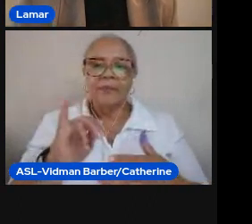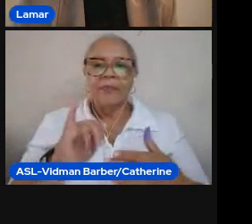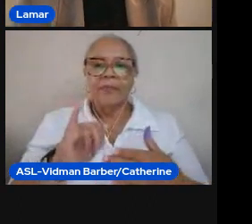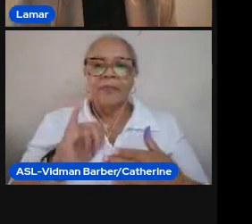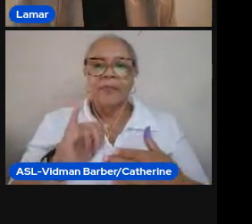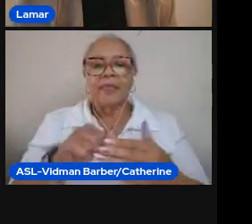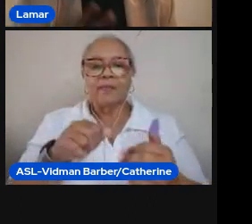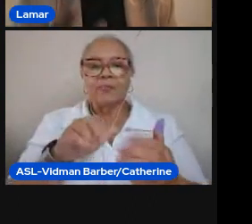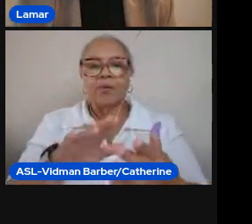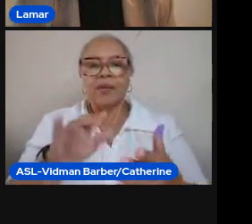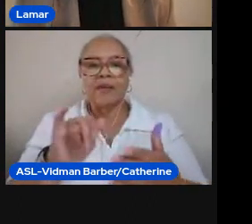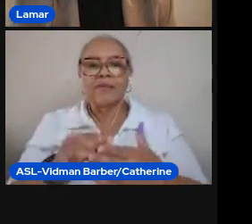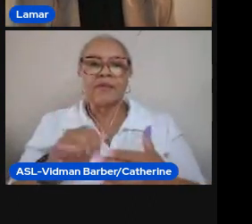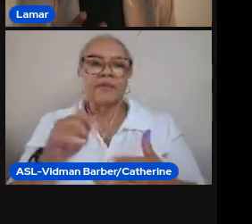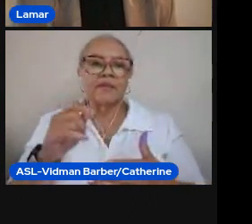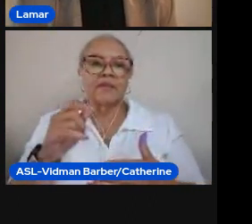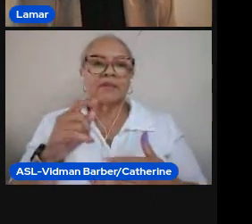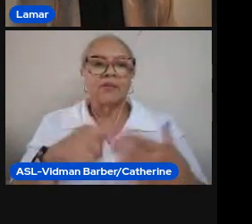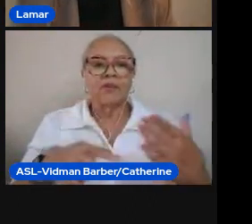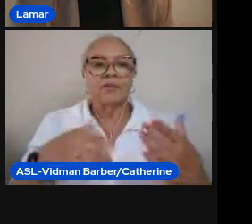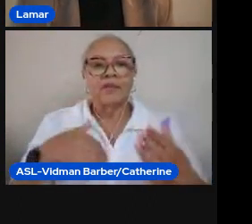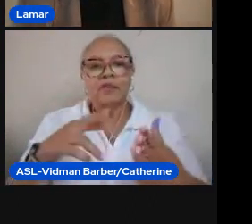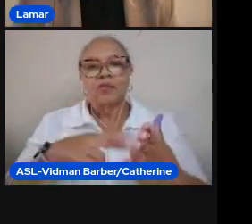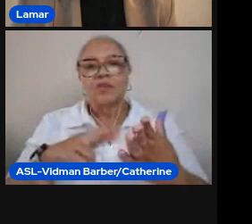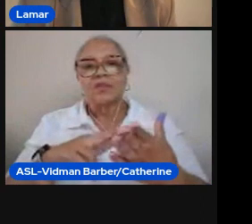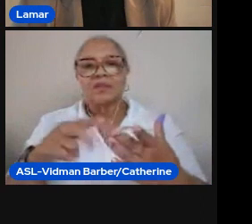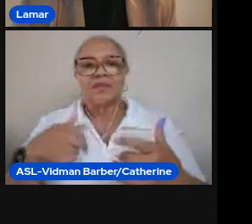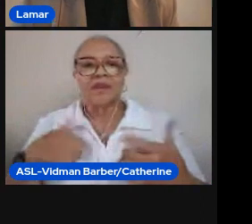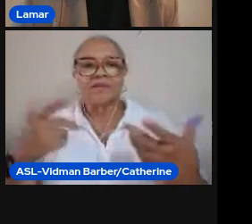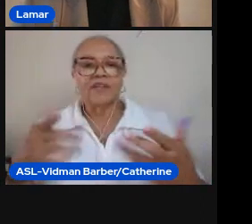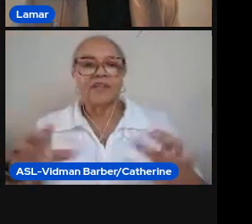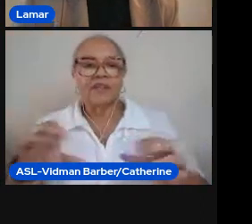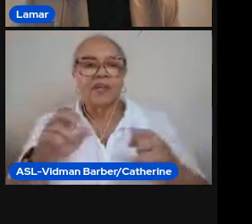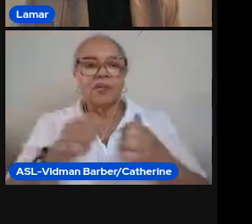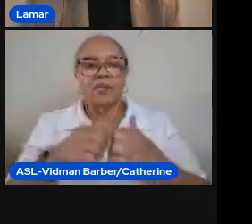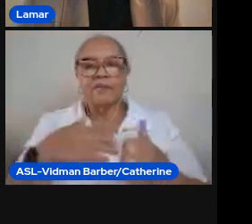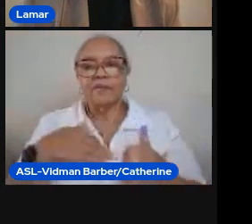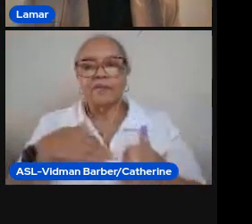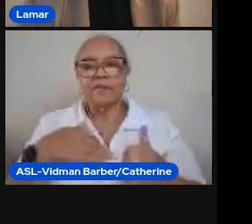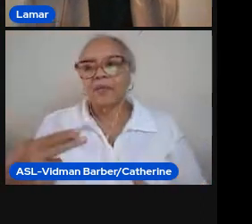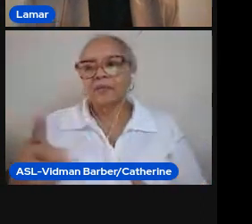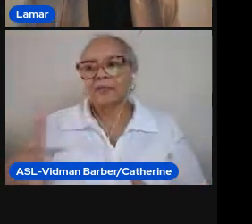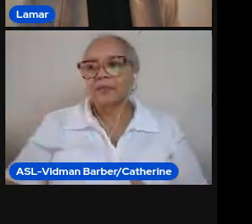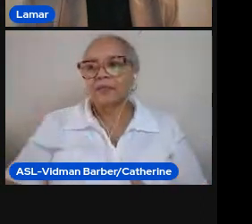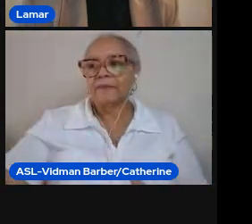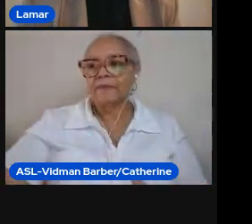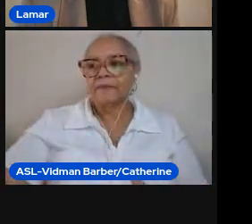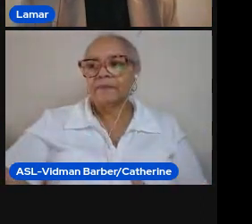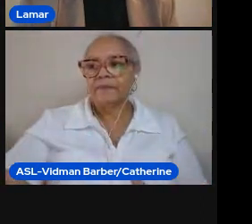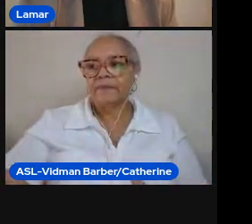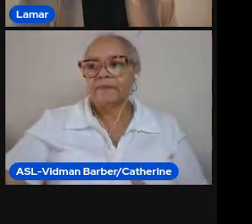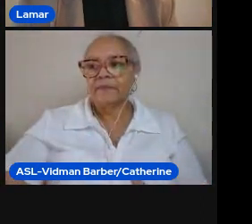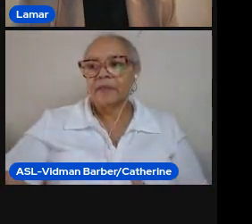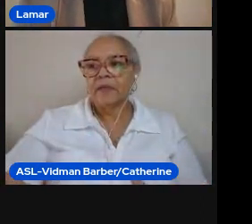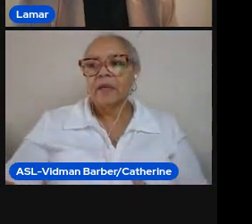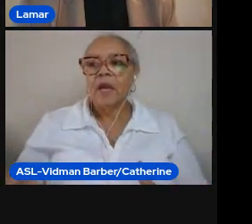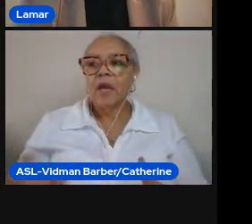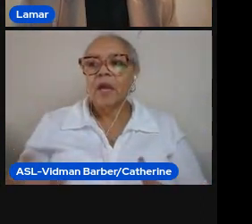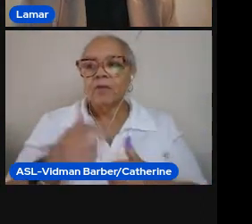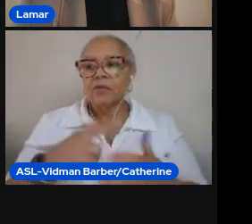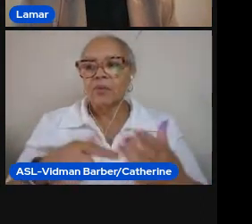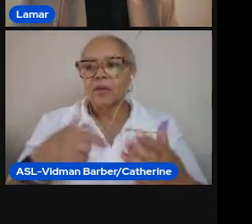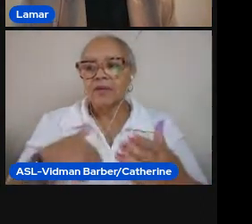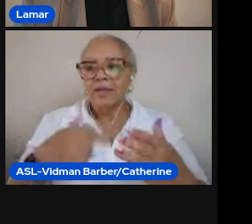is pretty much some of the research that I have done throughout my PhD. And most of what I'll show you today